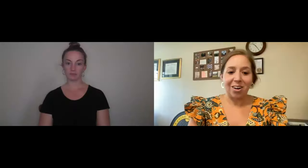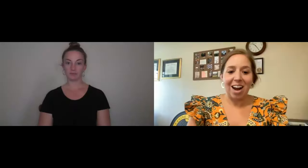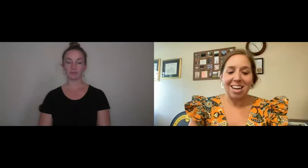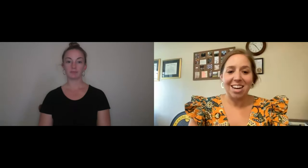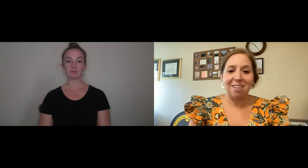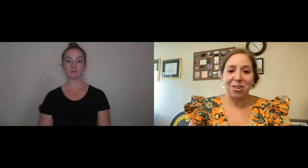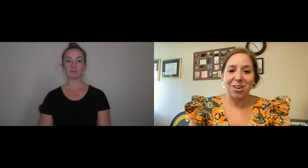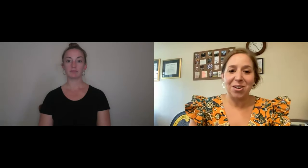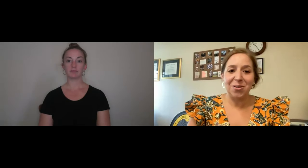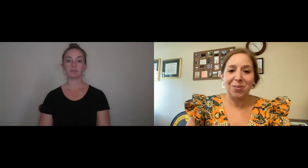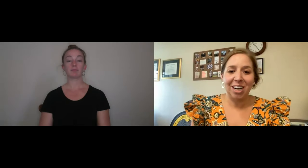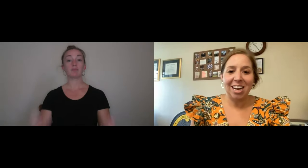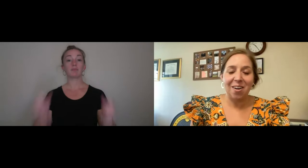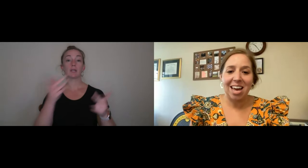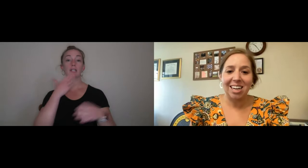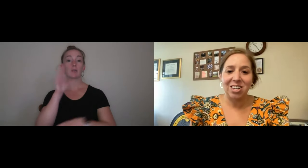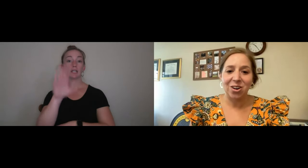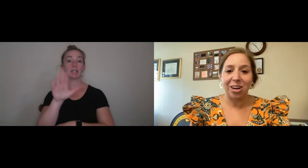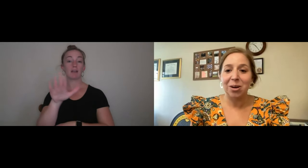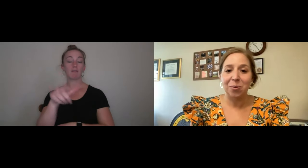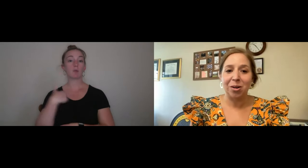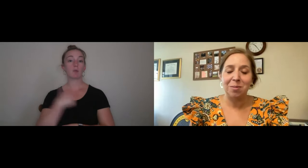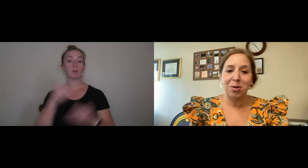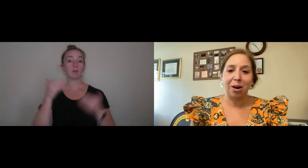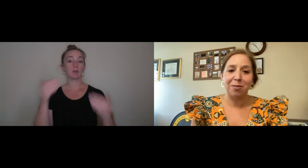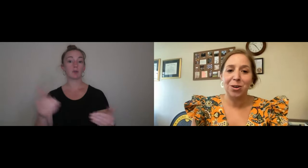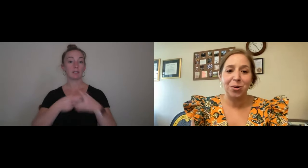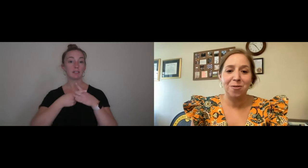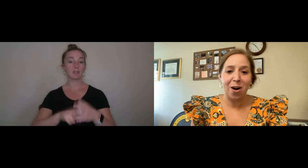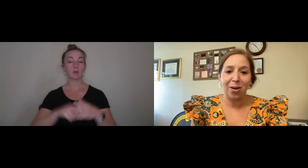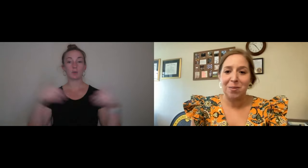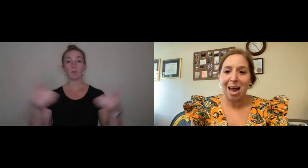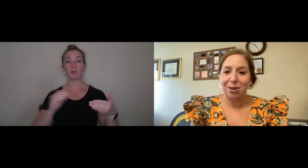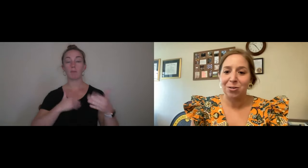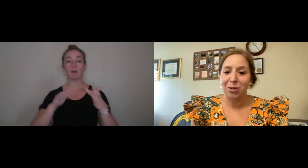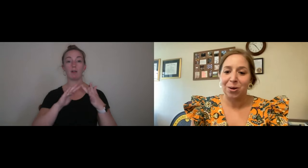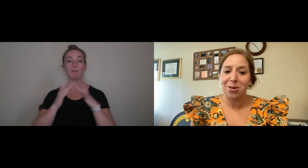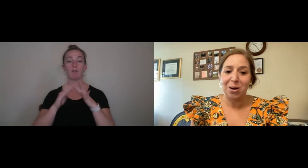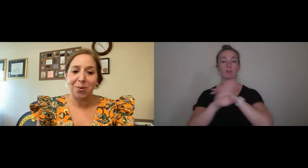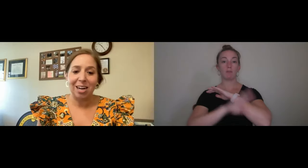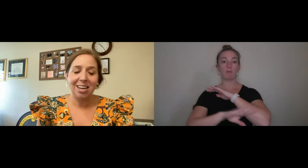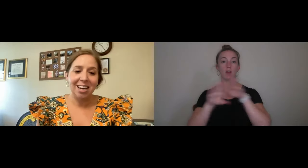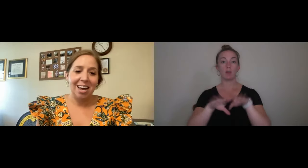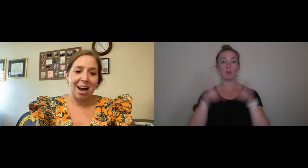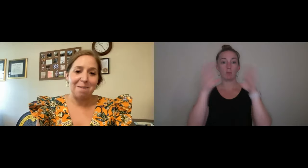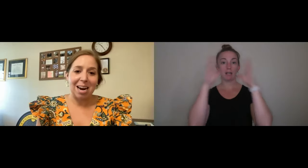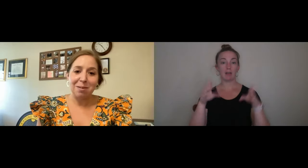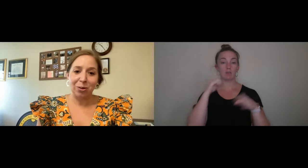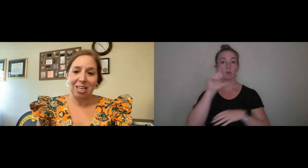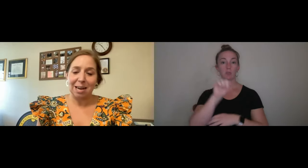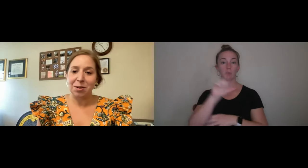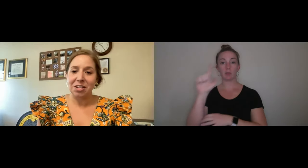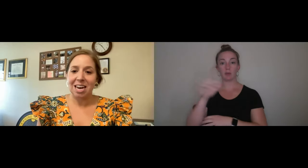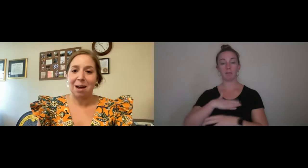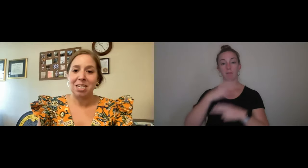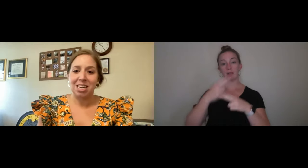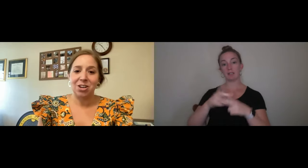All right, good afternoon. We're going to go ahead and get started. Welcome to our virtual fall open house for 2021. My name is